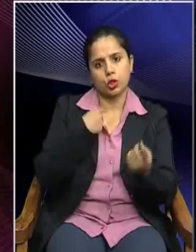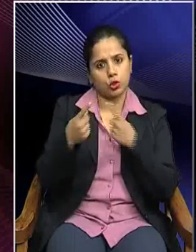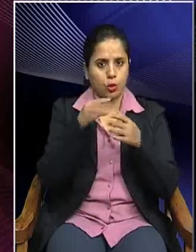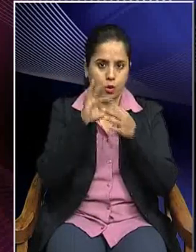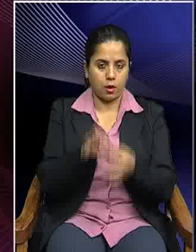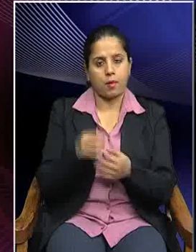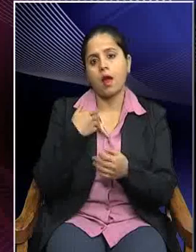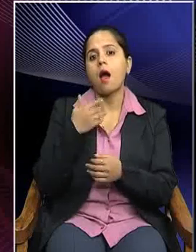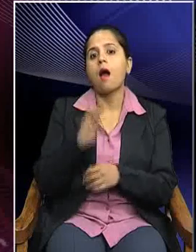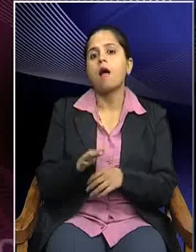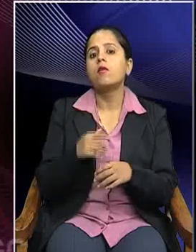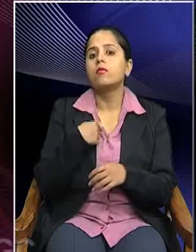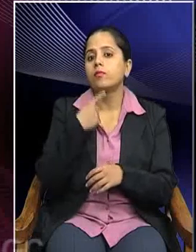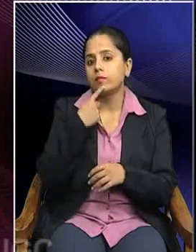have,